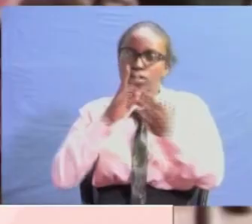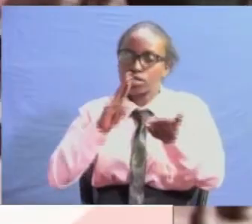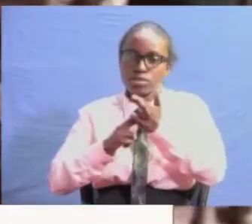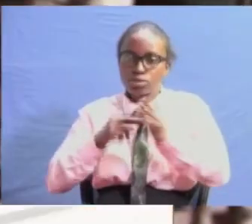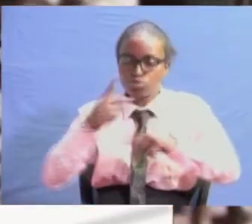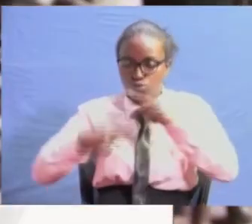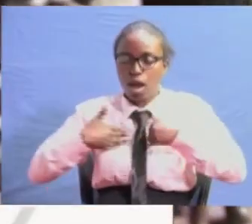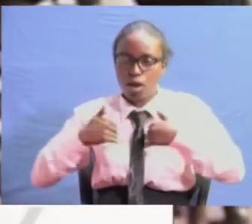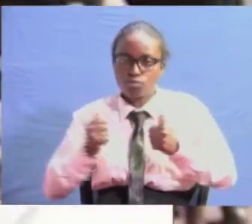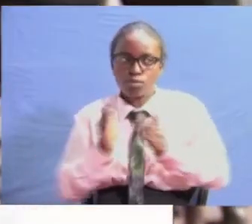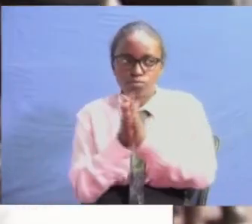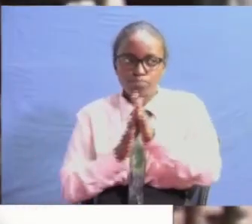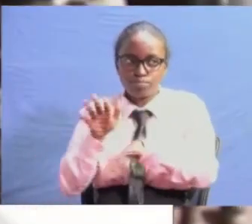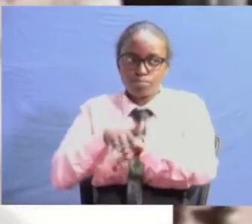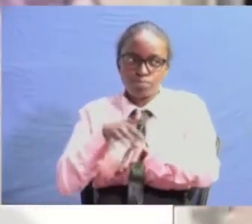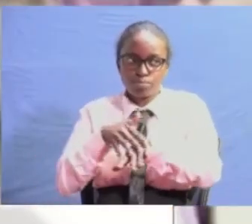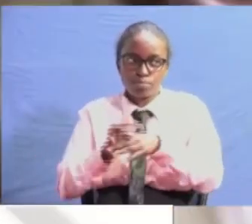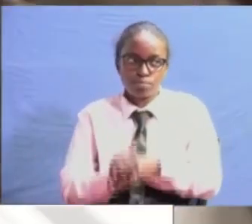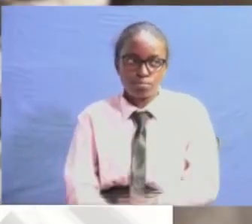it will proceed smoothly.